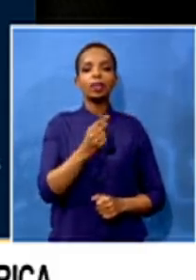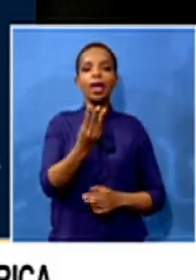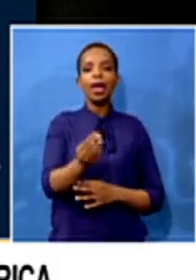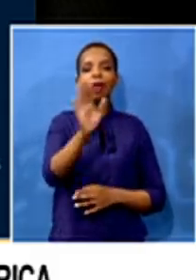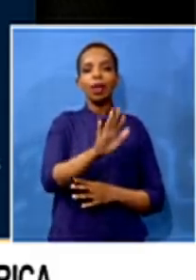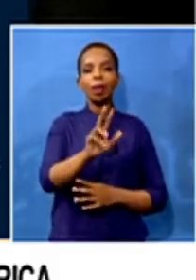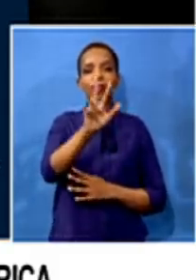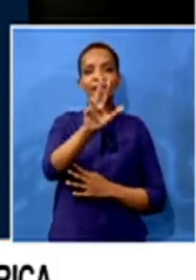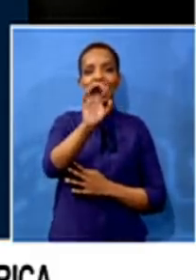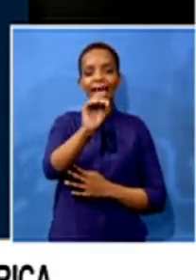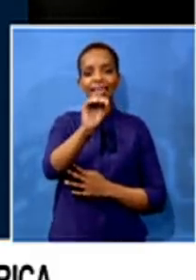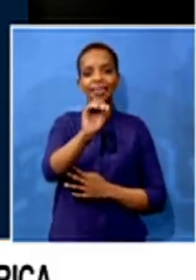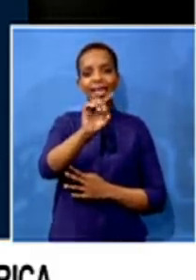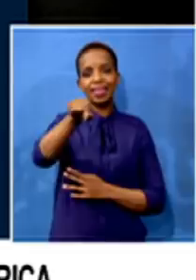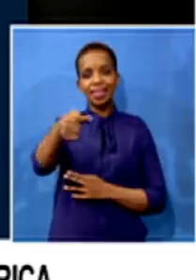80,000,